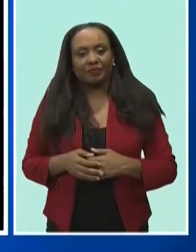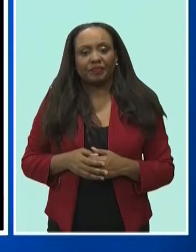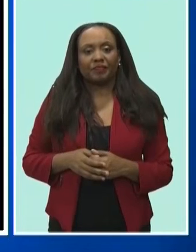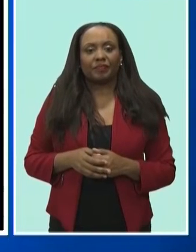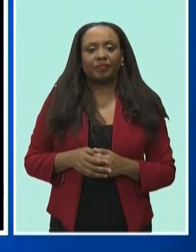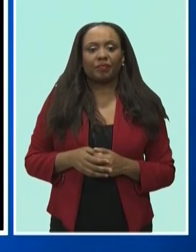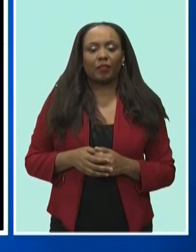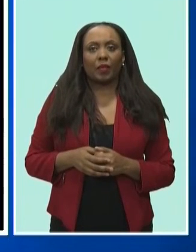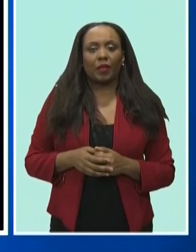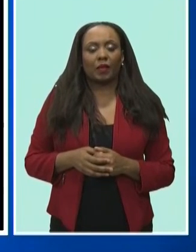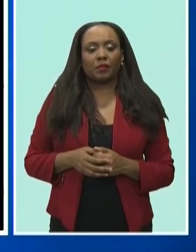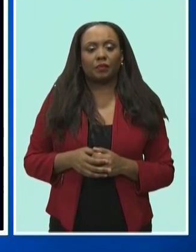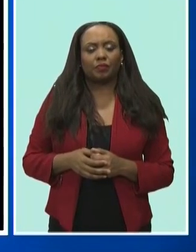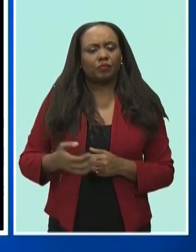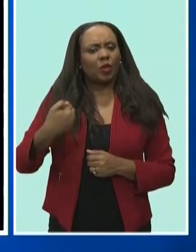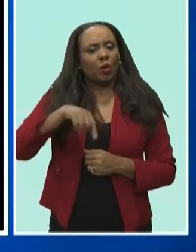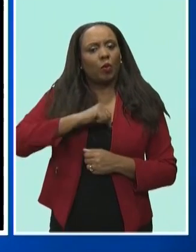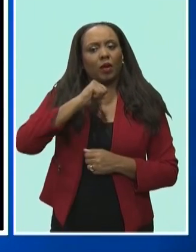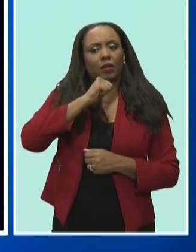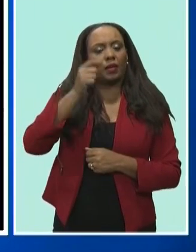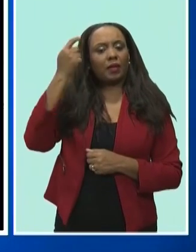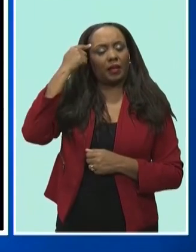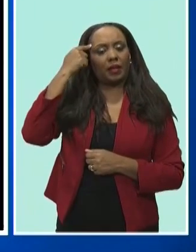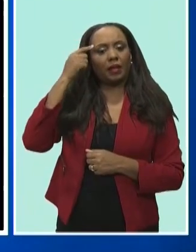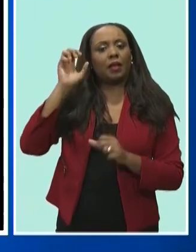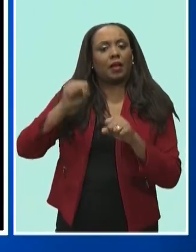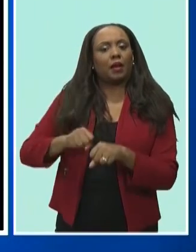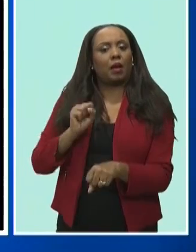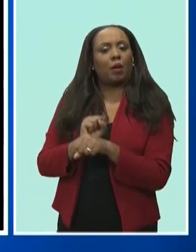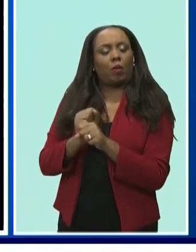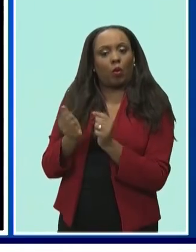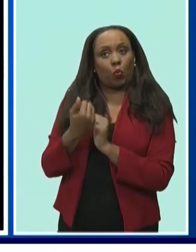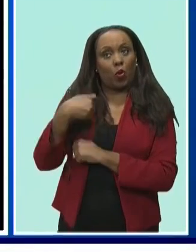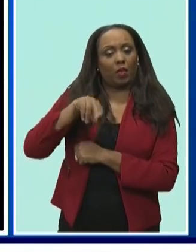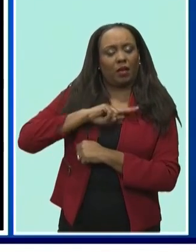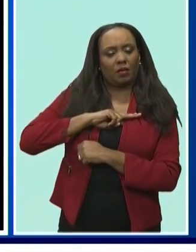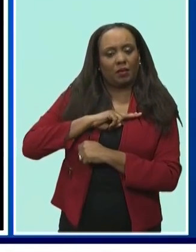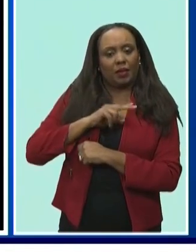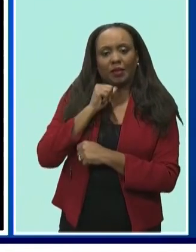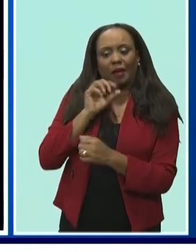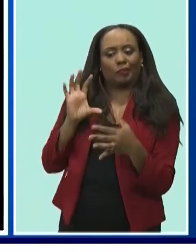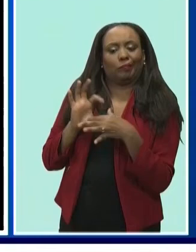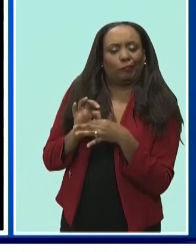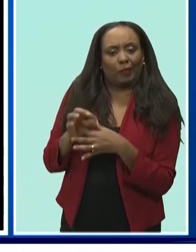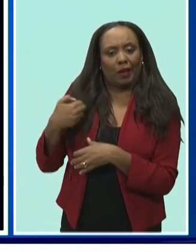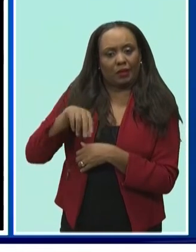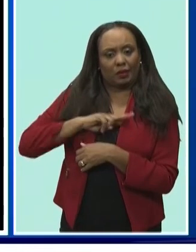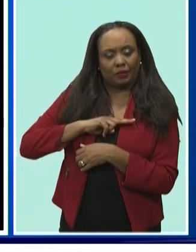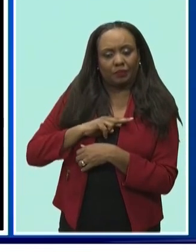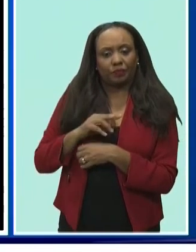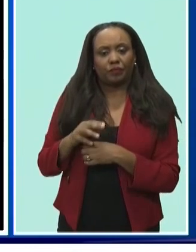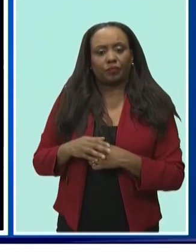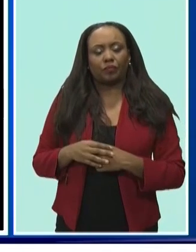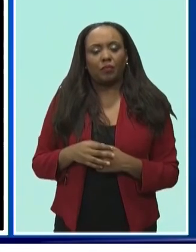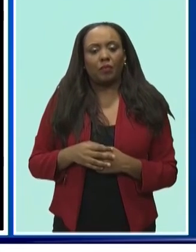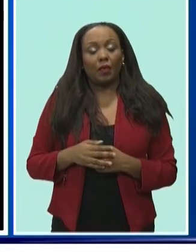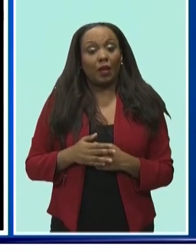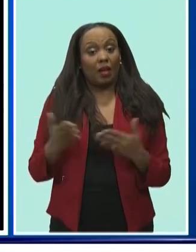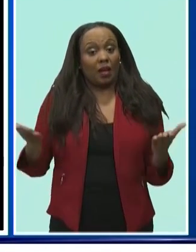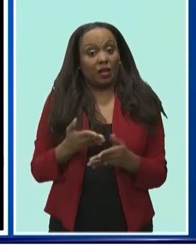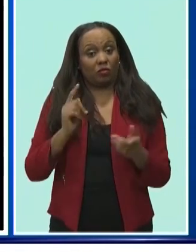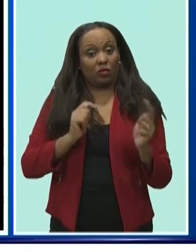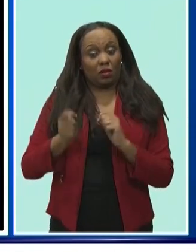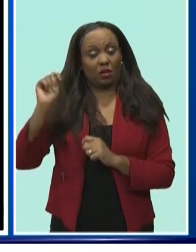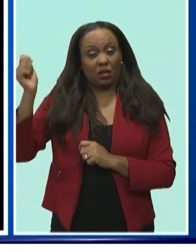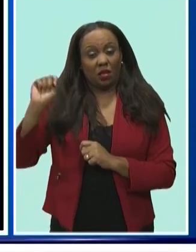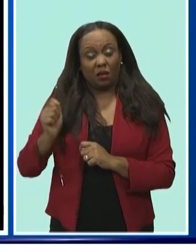We don't think that is applicable to Trinidad and Tobago. Trinidad and Tobago, the guns are being used to carry out